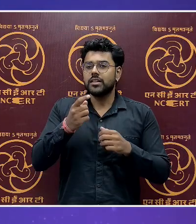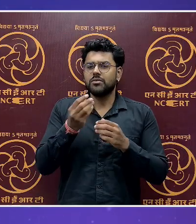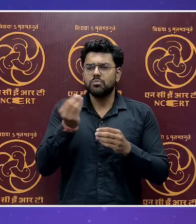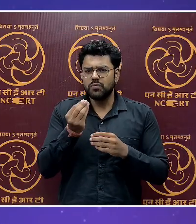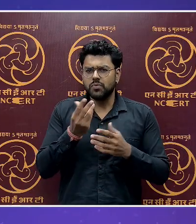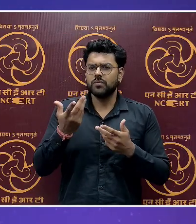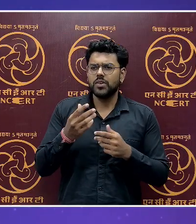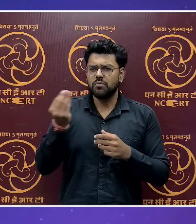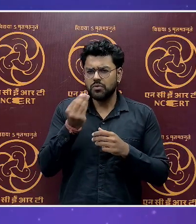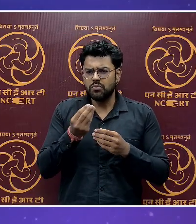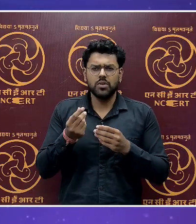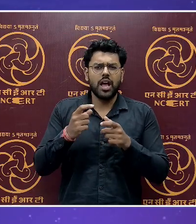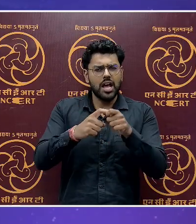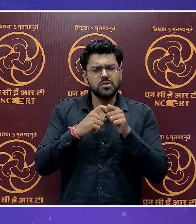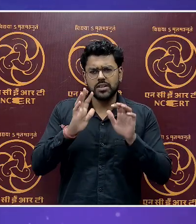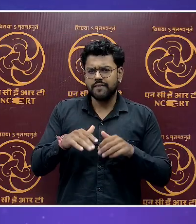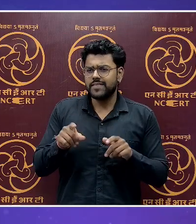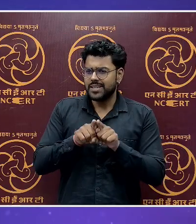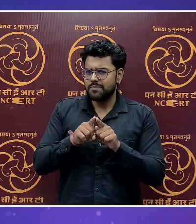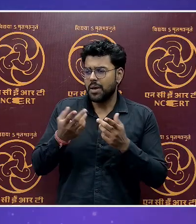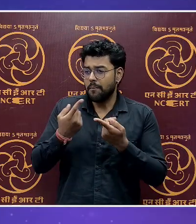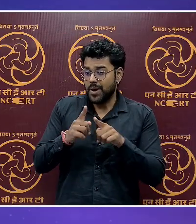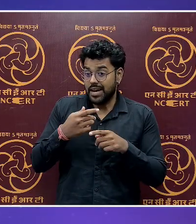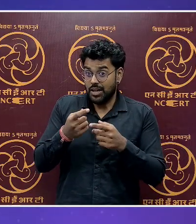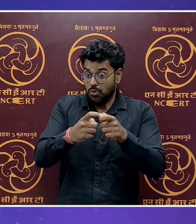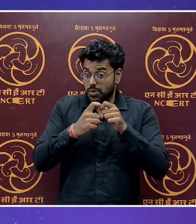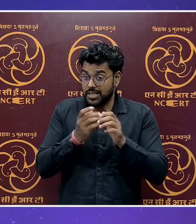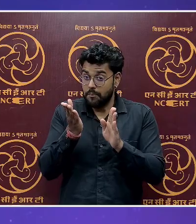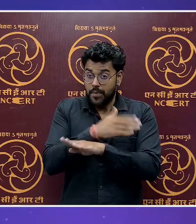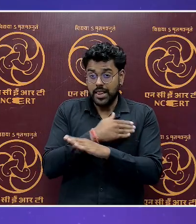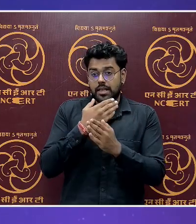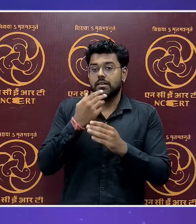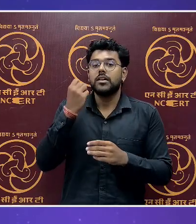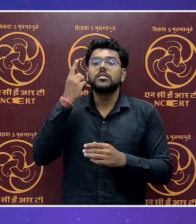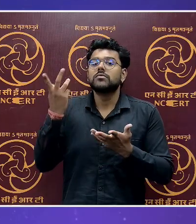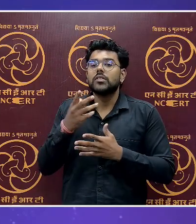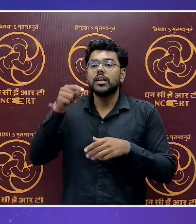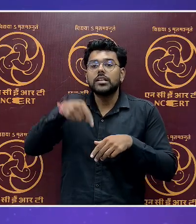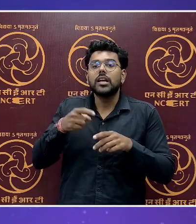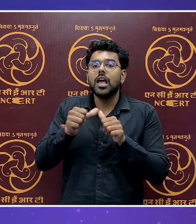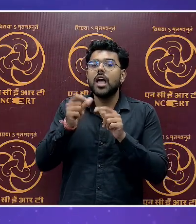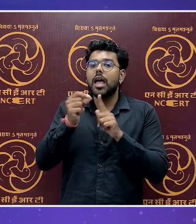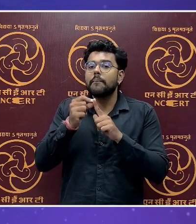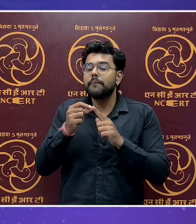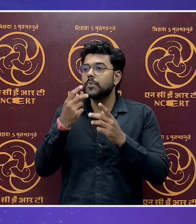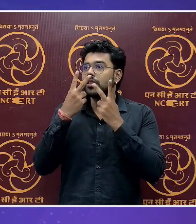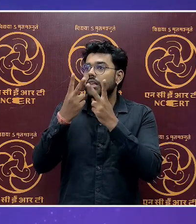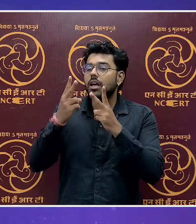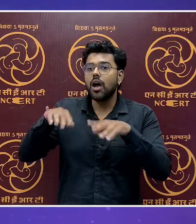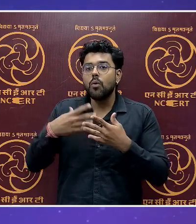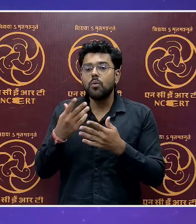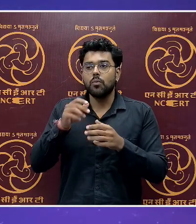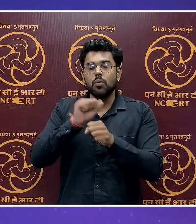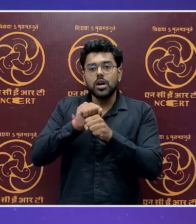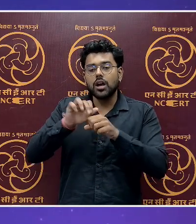certainly certain frequently asked questions as well. But I think before taking questions, it's important to understand how this app appears, looks like, how it